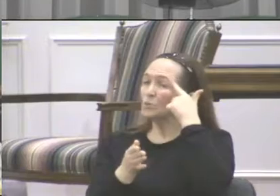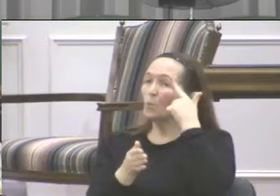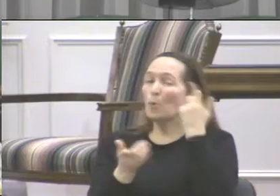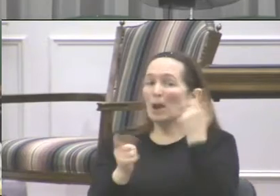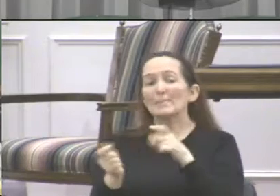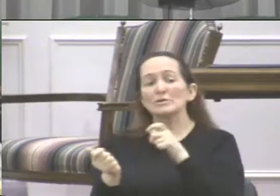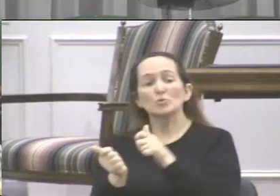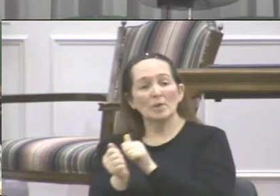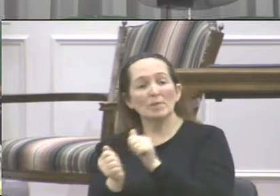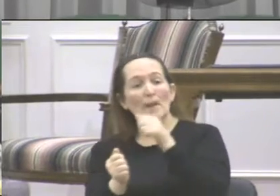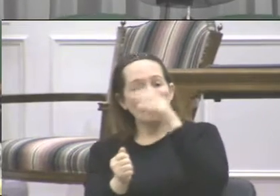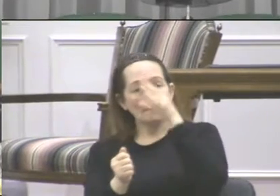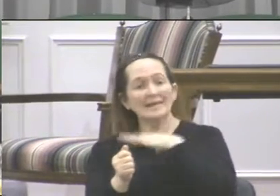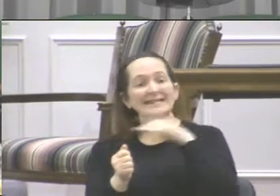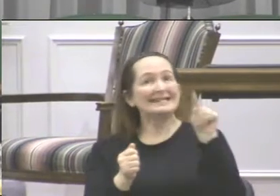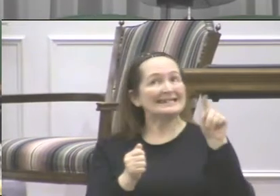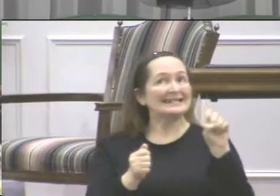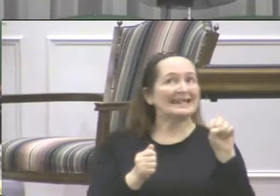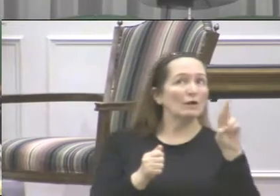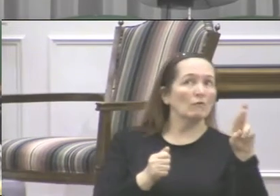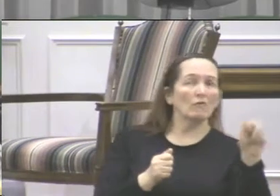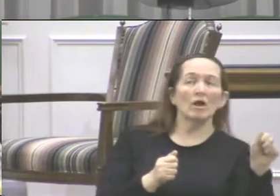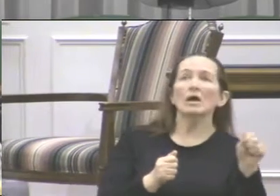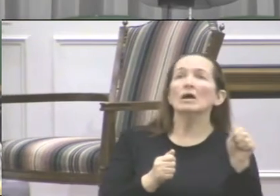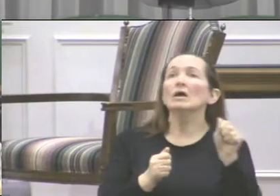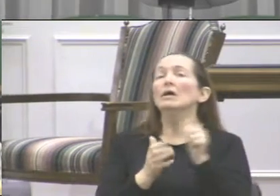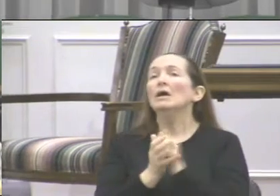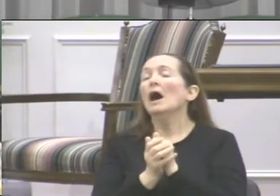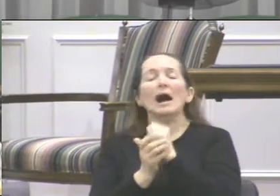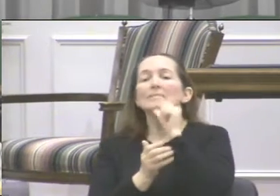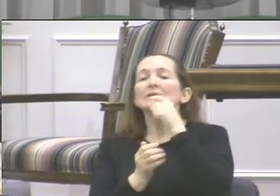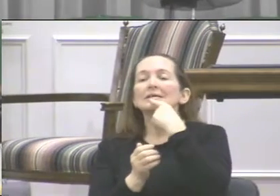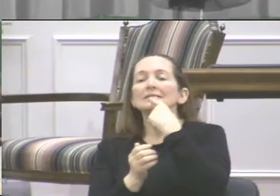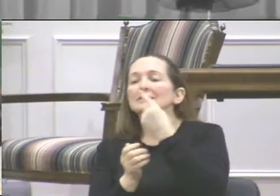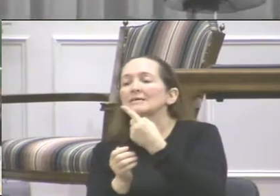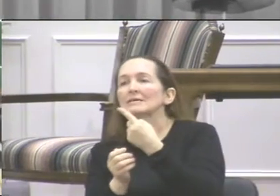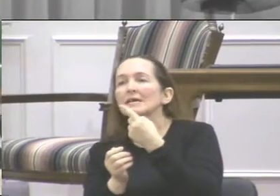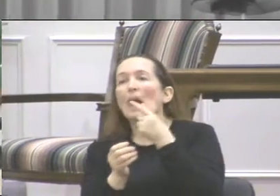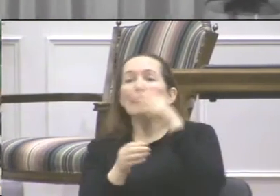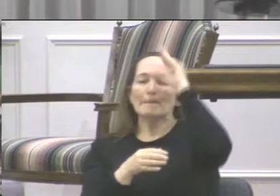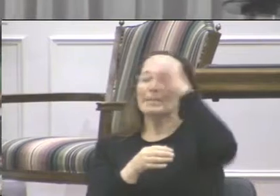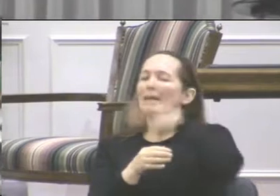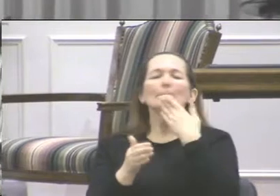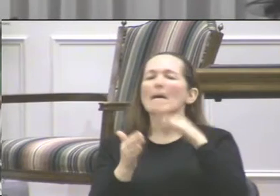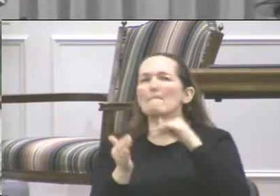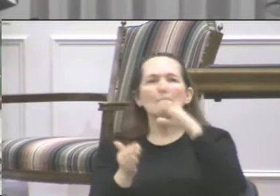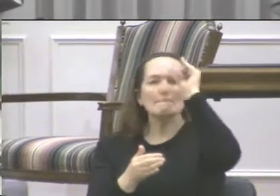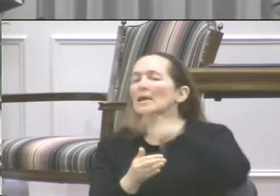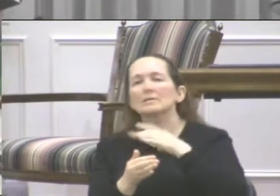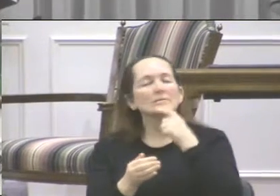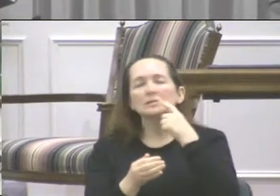I'm not criticizing Terah. Please hear me. I'm not saying that he was a bad individual.